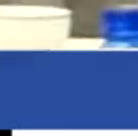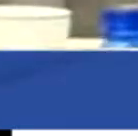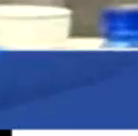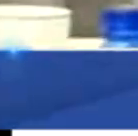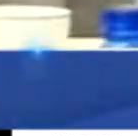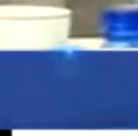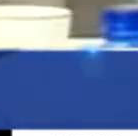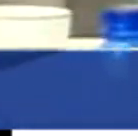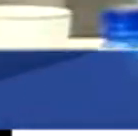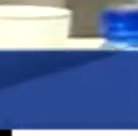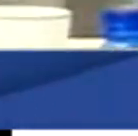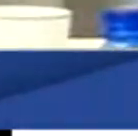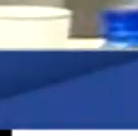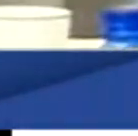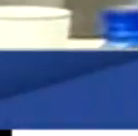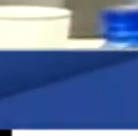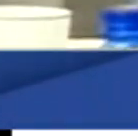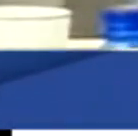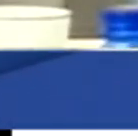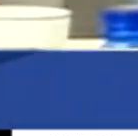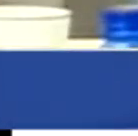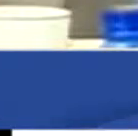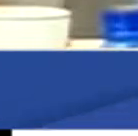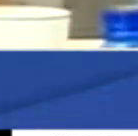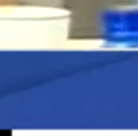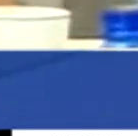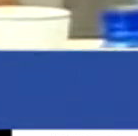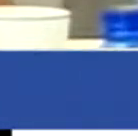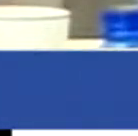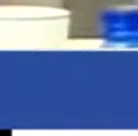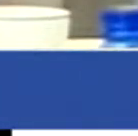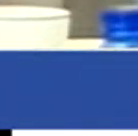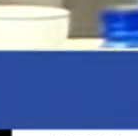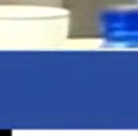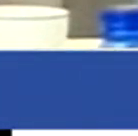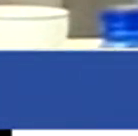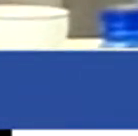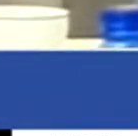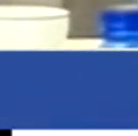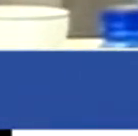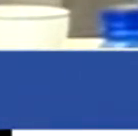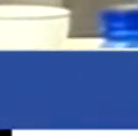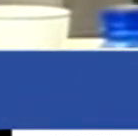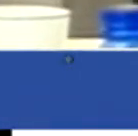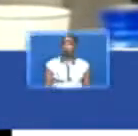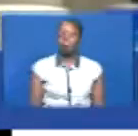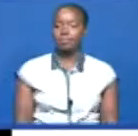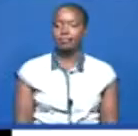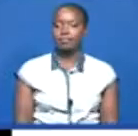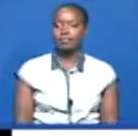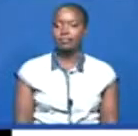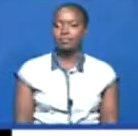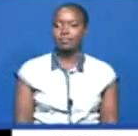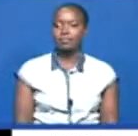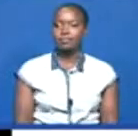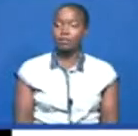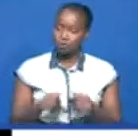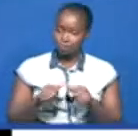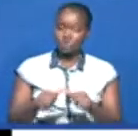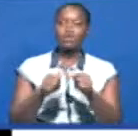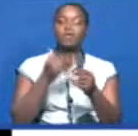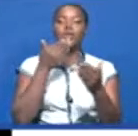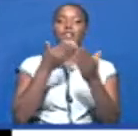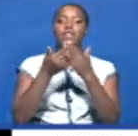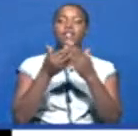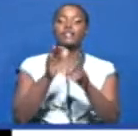That is a good present enough. How many people have received a round of applause here? And so you are one of them. Keep it up. Thank you so very